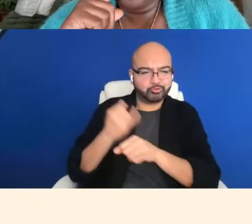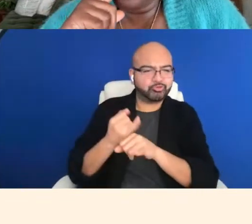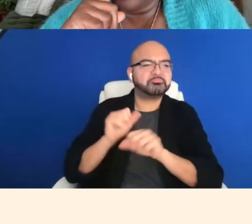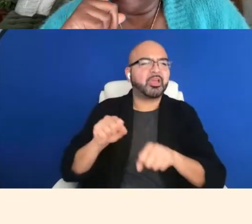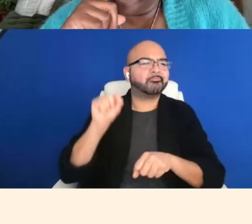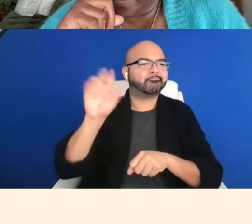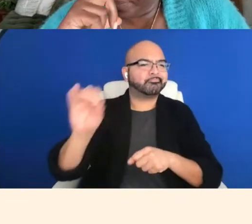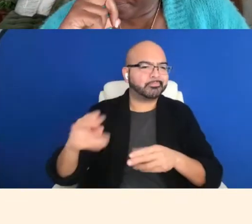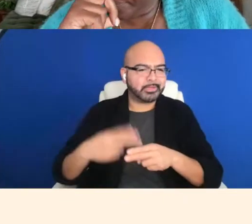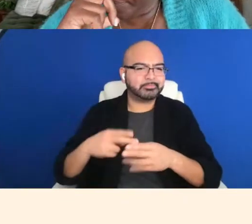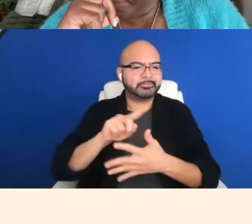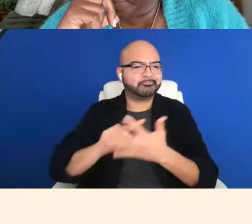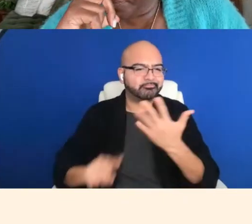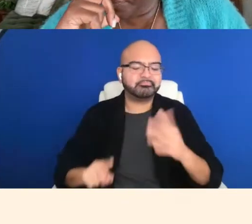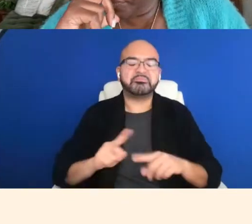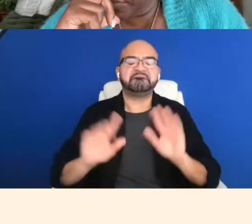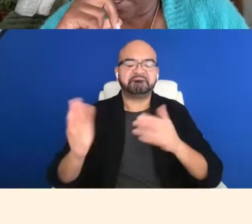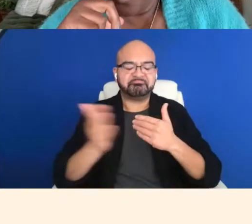But